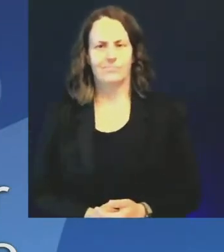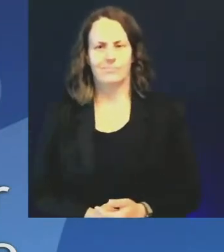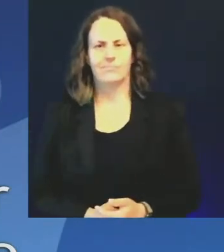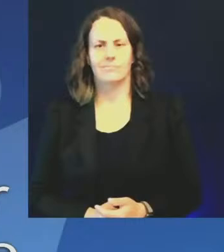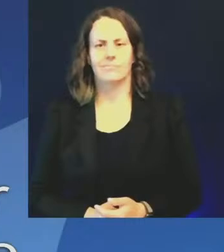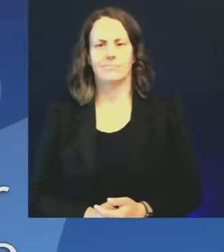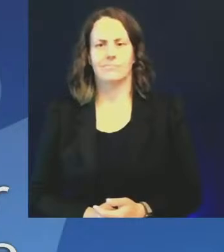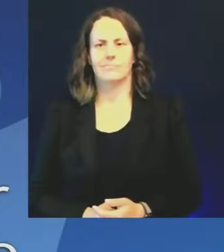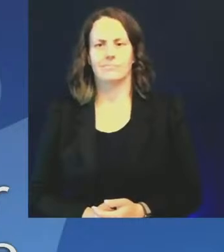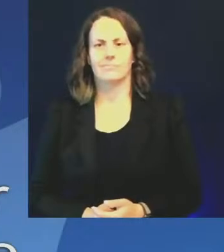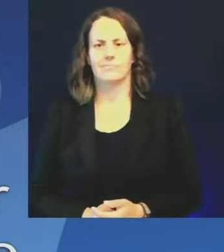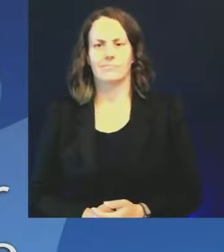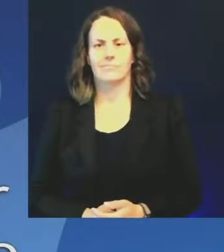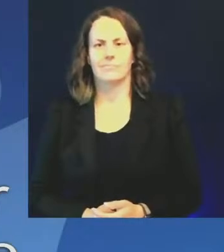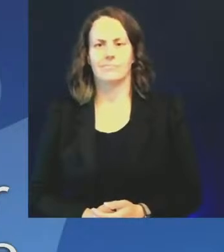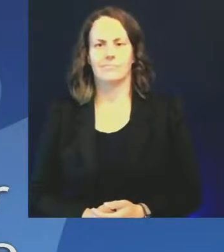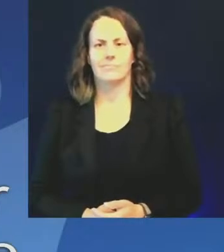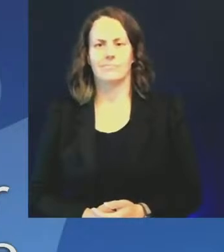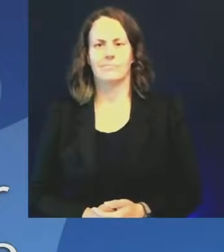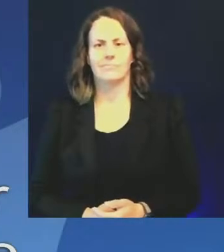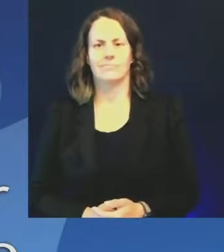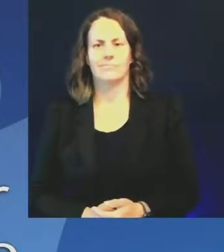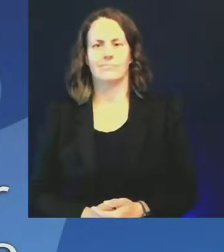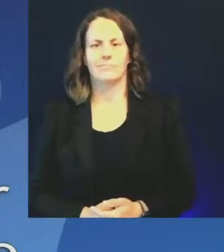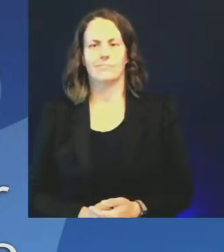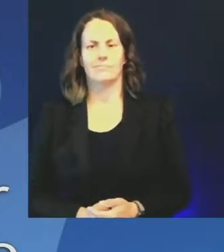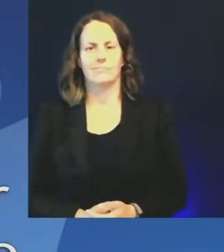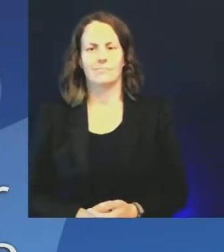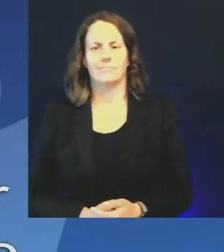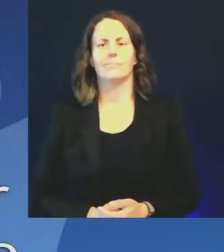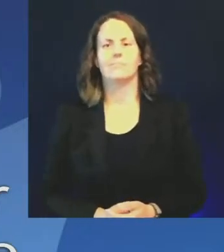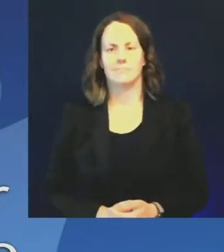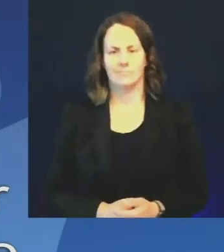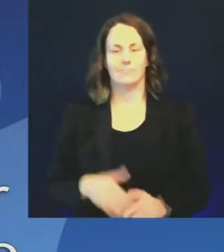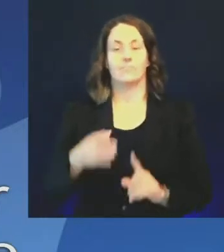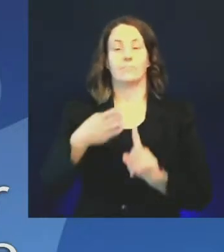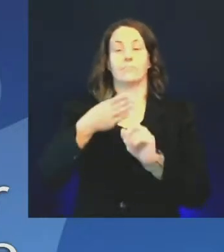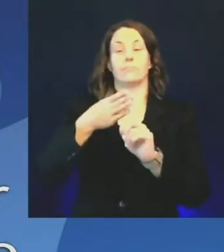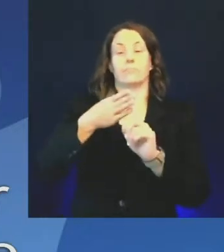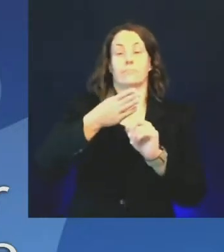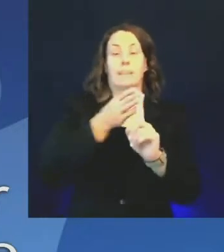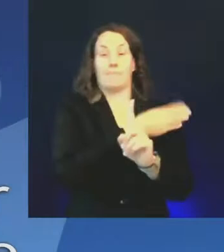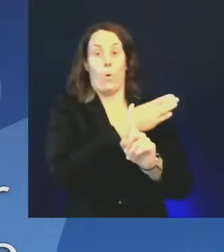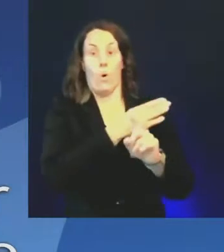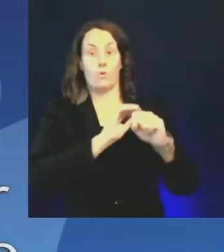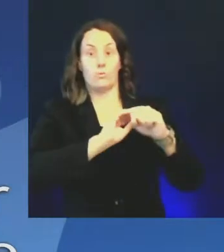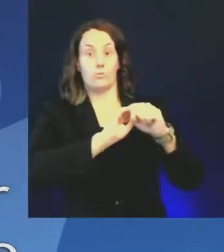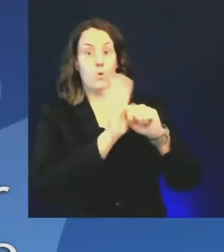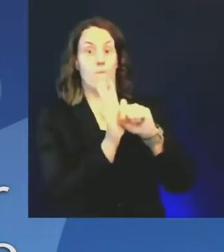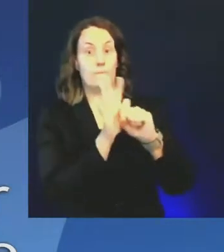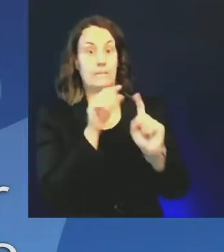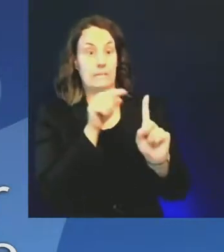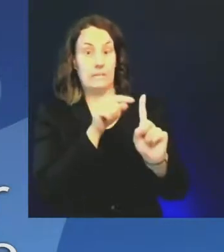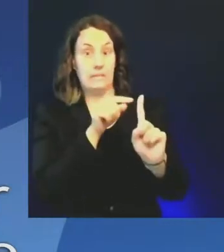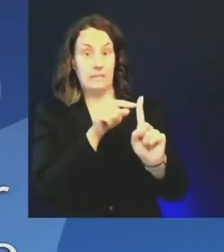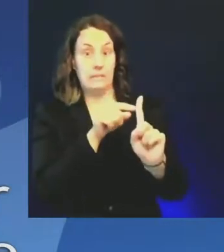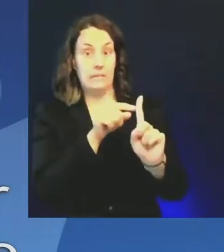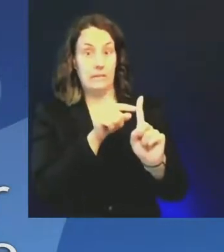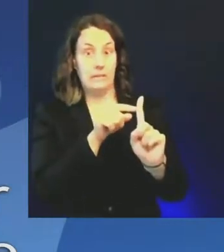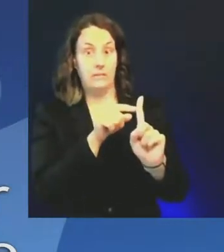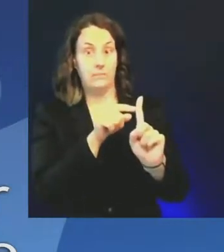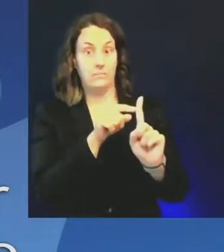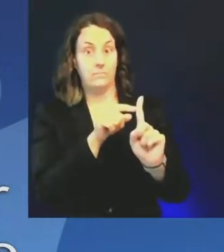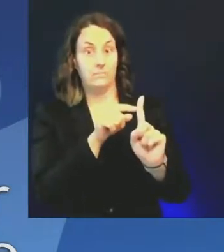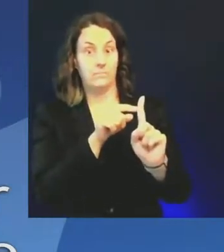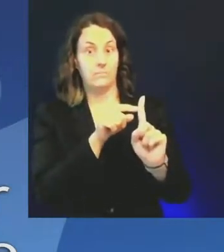that rated Wisconsin and other states poorly for the level of public health funding. Is the amount of